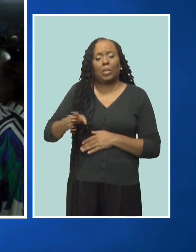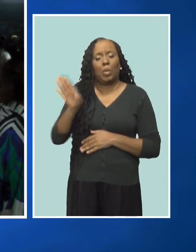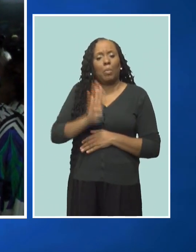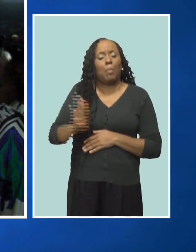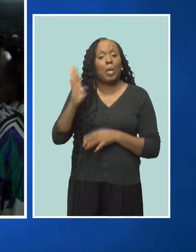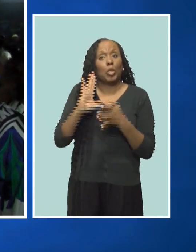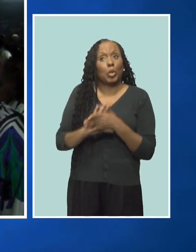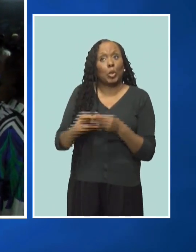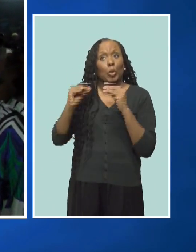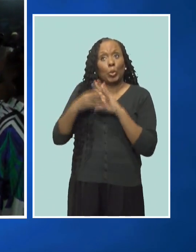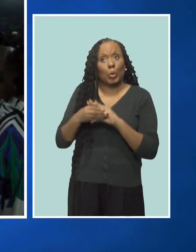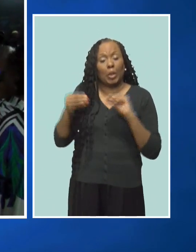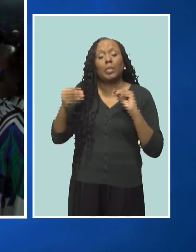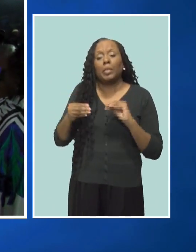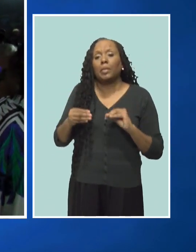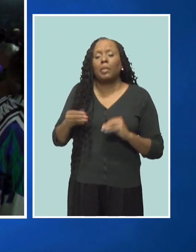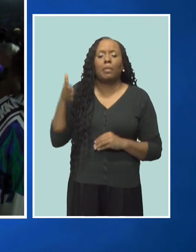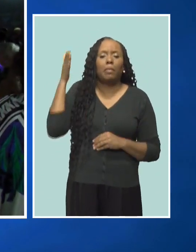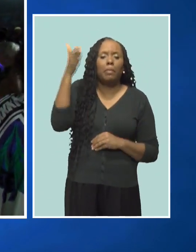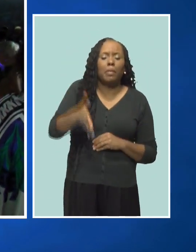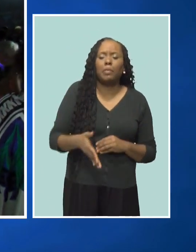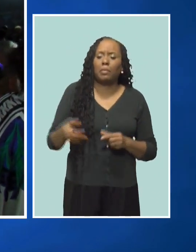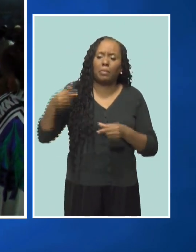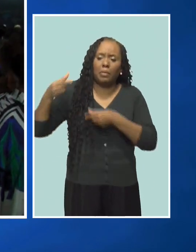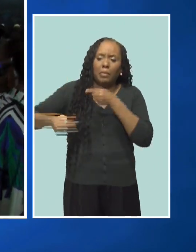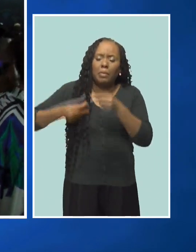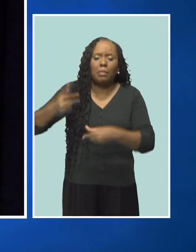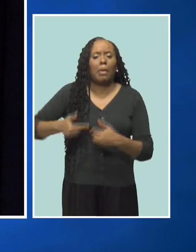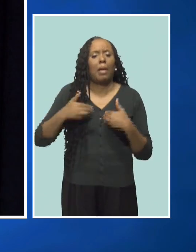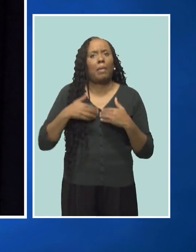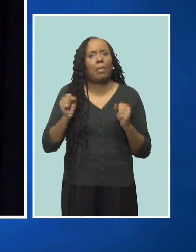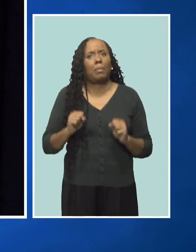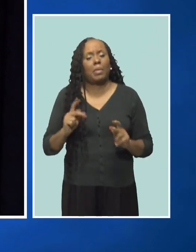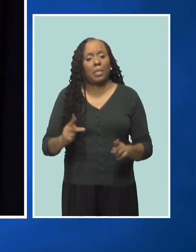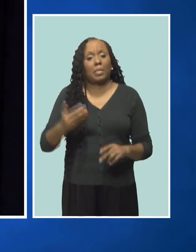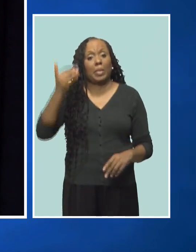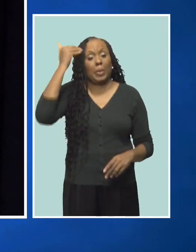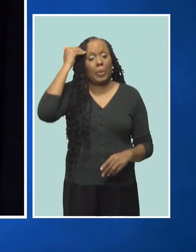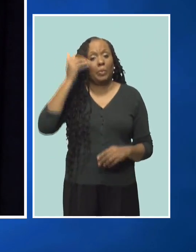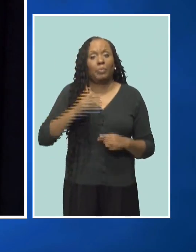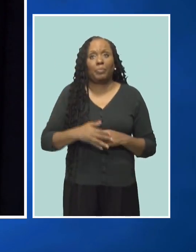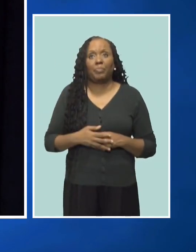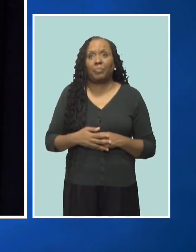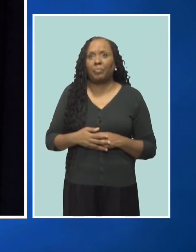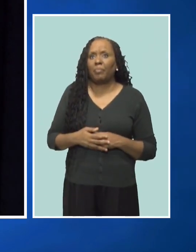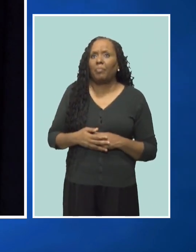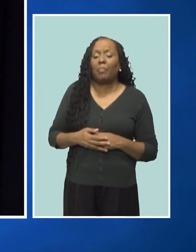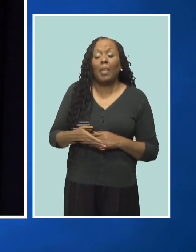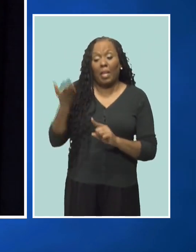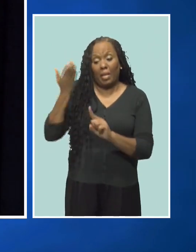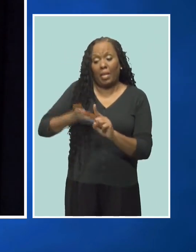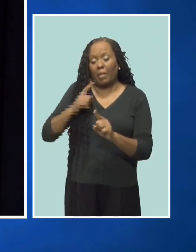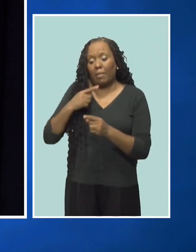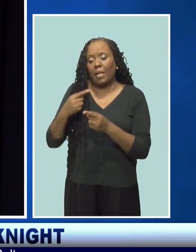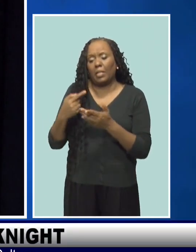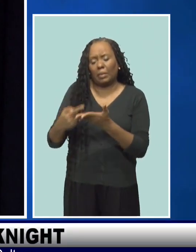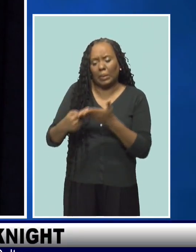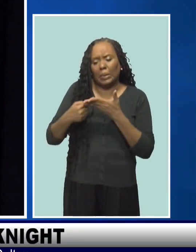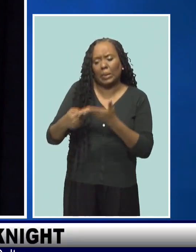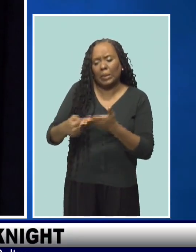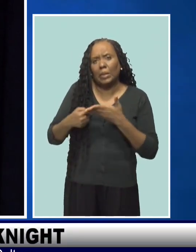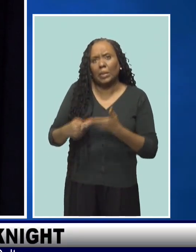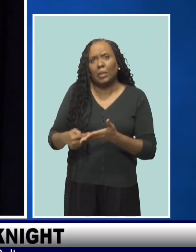stories which future generations now have the chance to know. So Trevor Carmichael negotiated the agreement for the gift